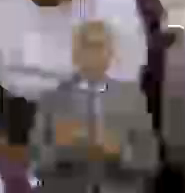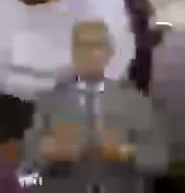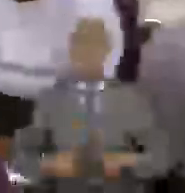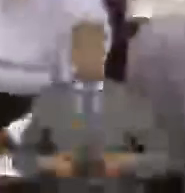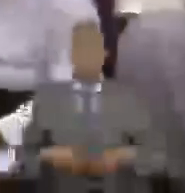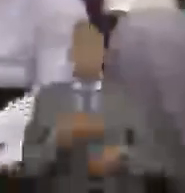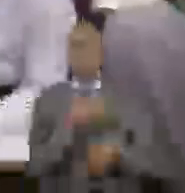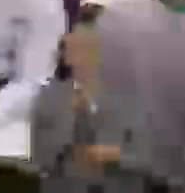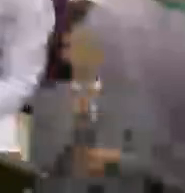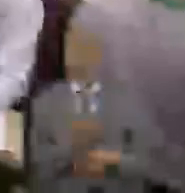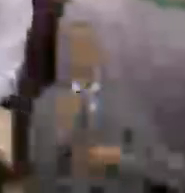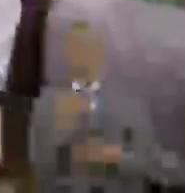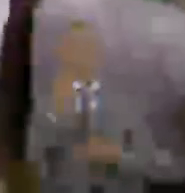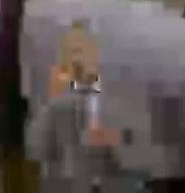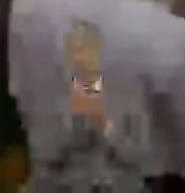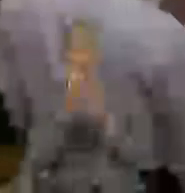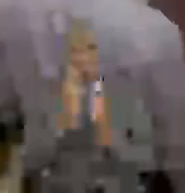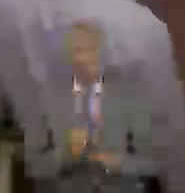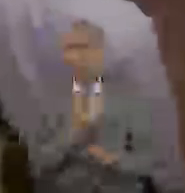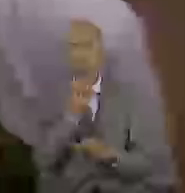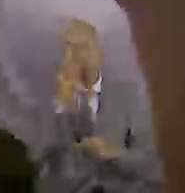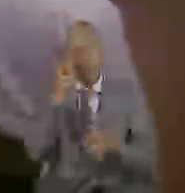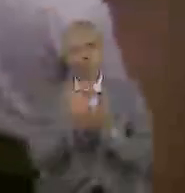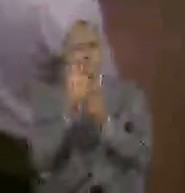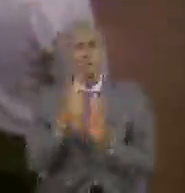believers and the unbelievers, all that had him were